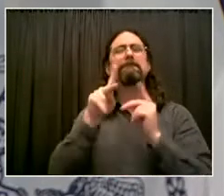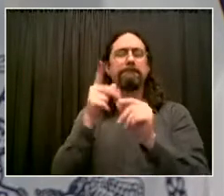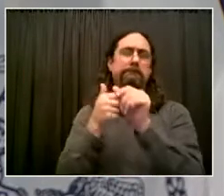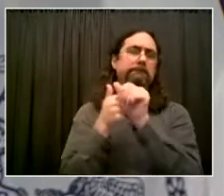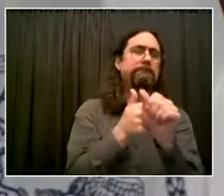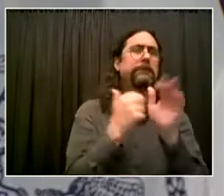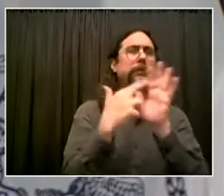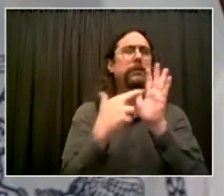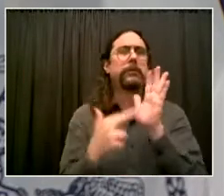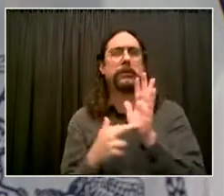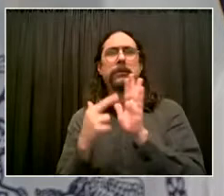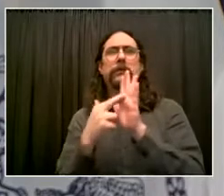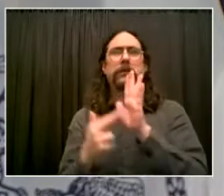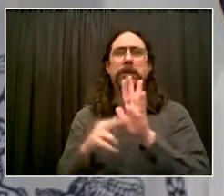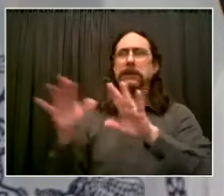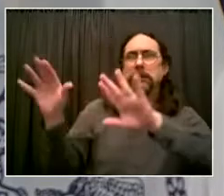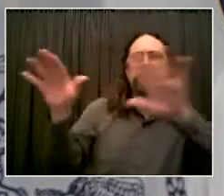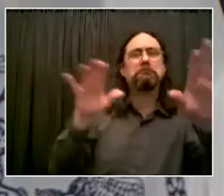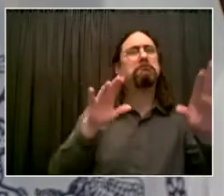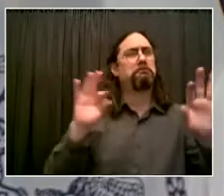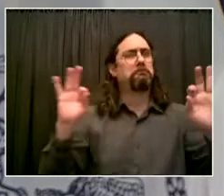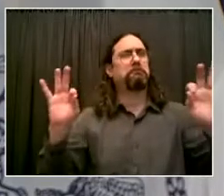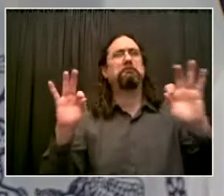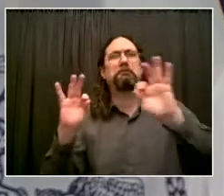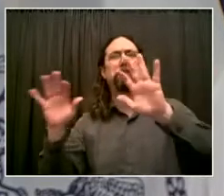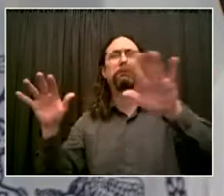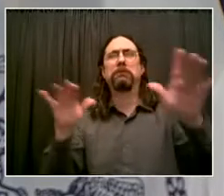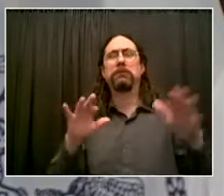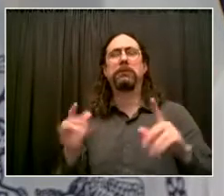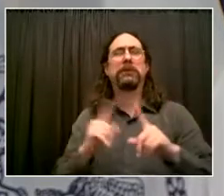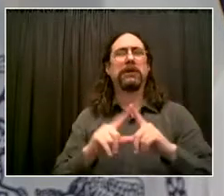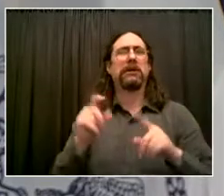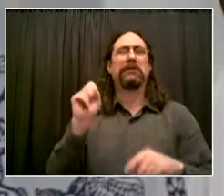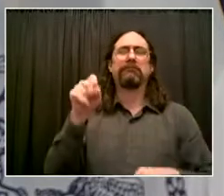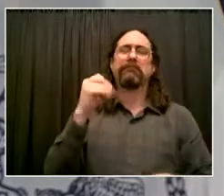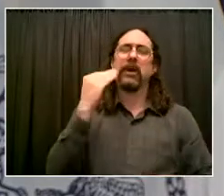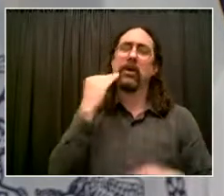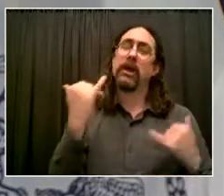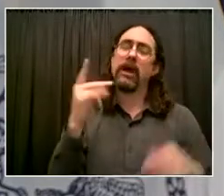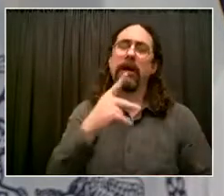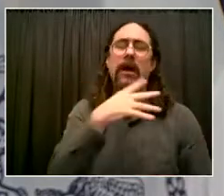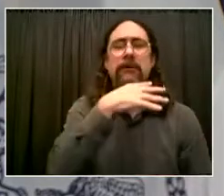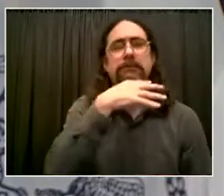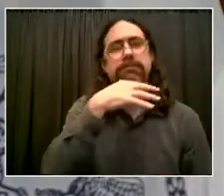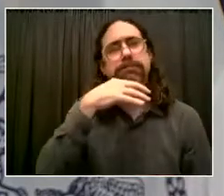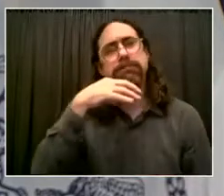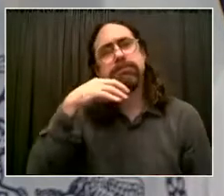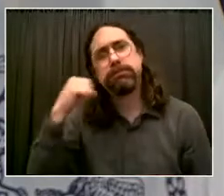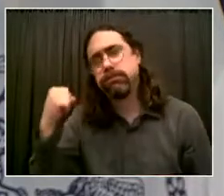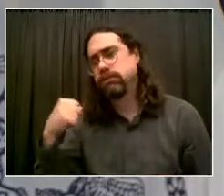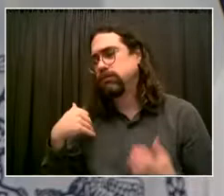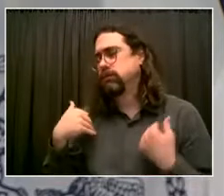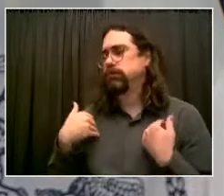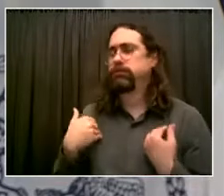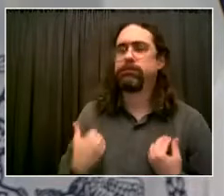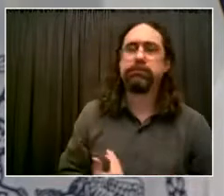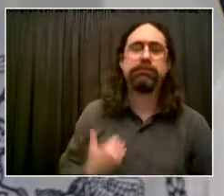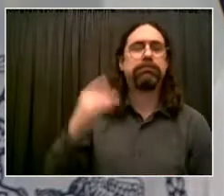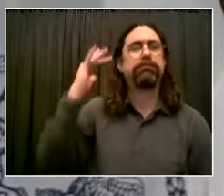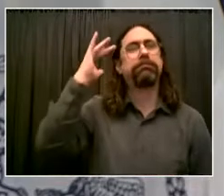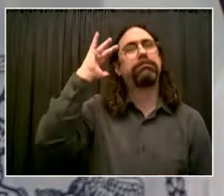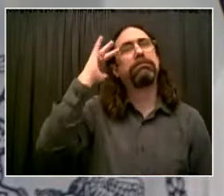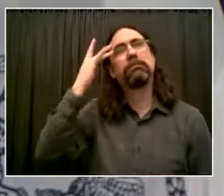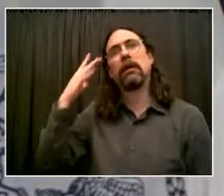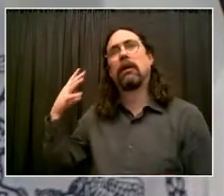crisis, but I still want to note how many people are following the rules, are trying to protect each other, and are getting vaccinated. And this is